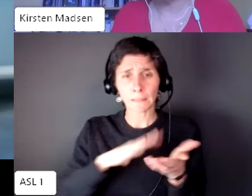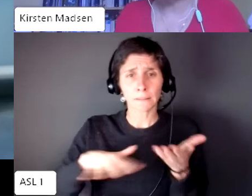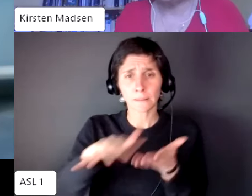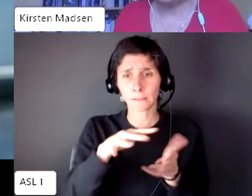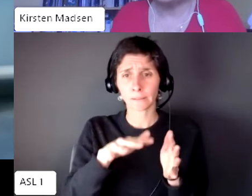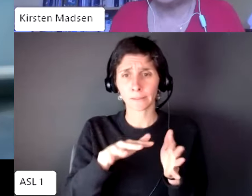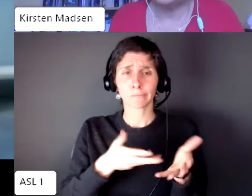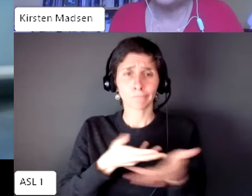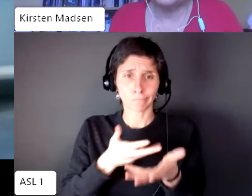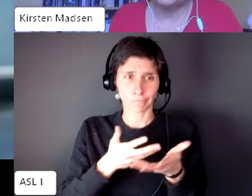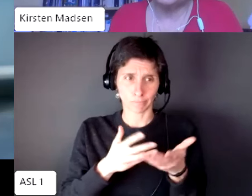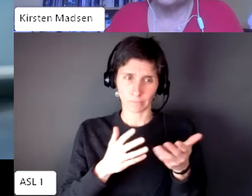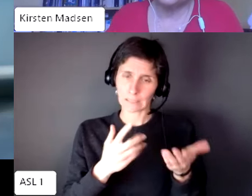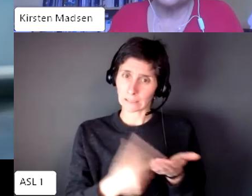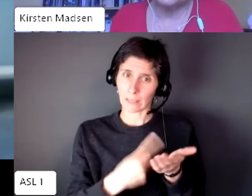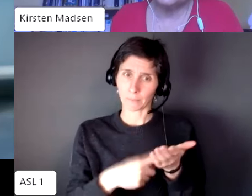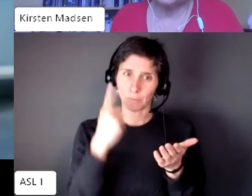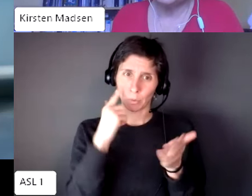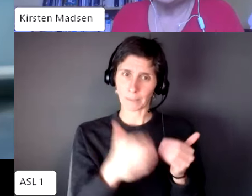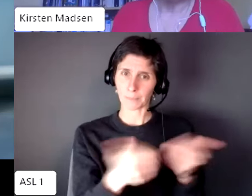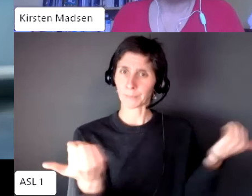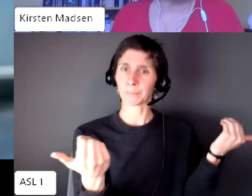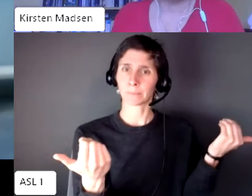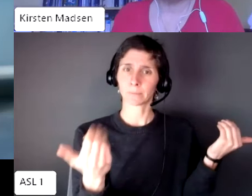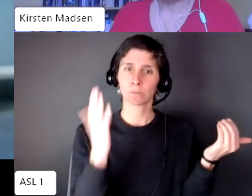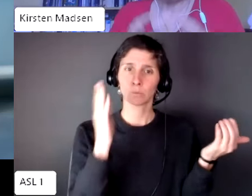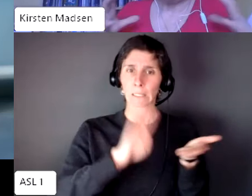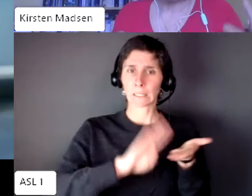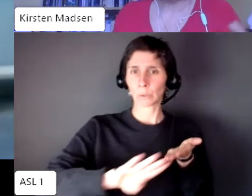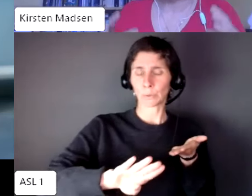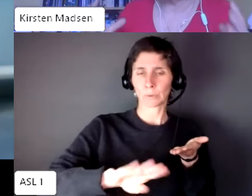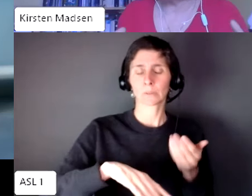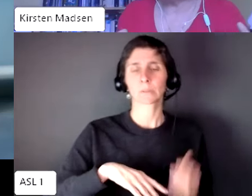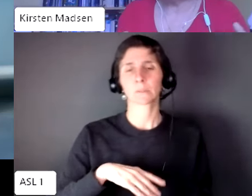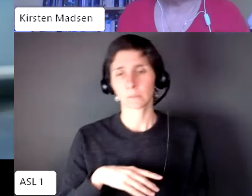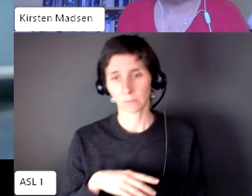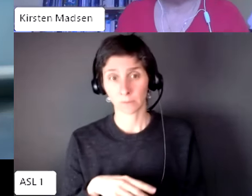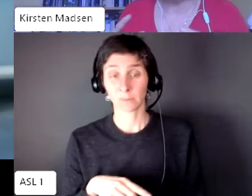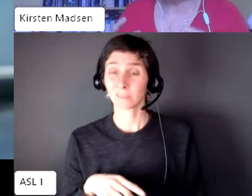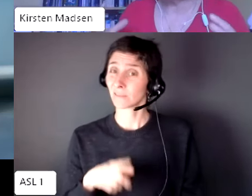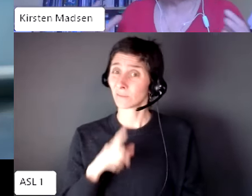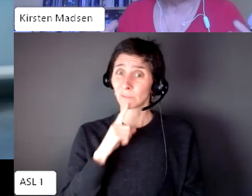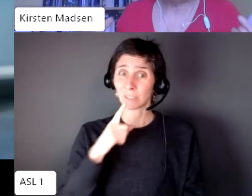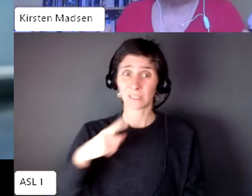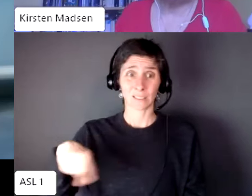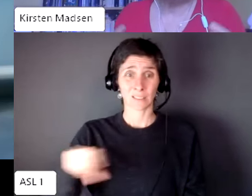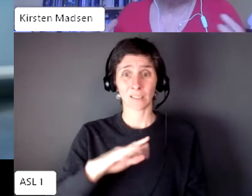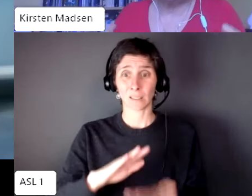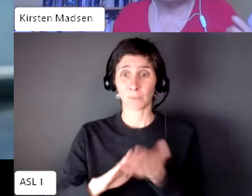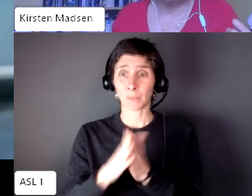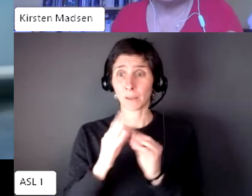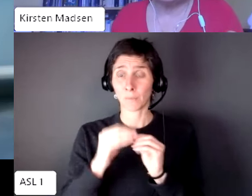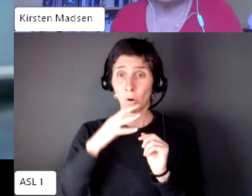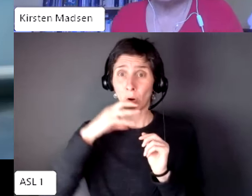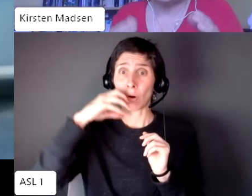will shun the other group with regard to it or exclude them. So as you get older, you become just so much better at it and so much